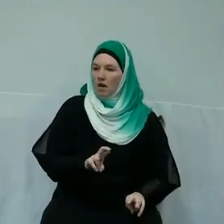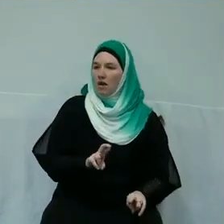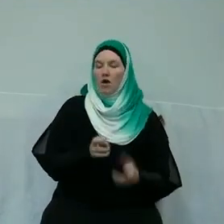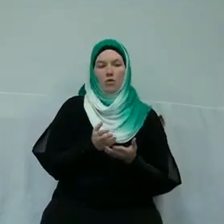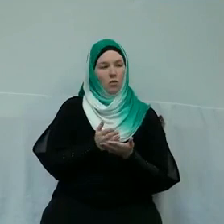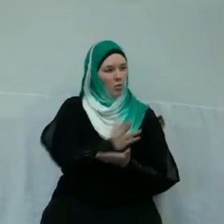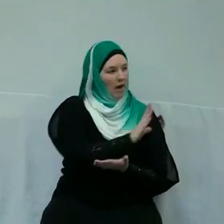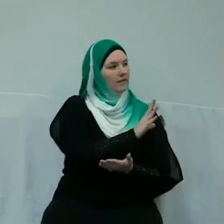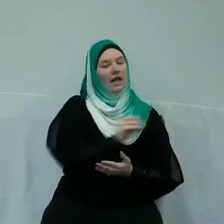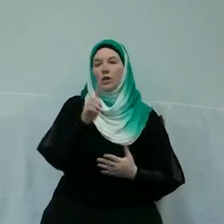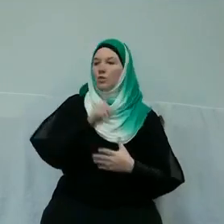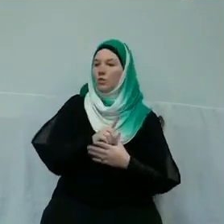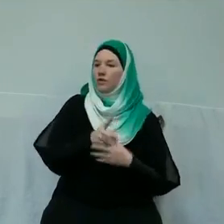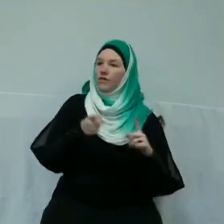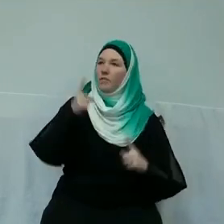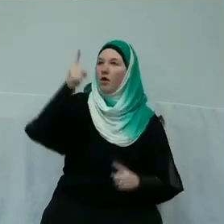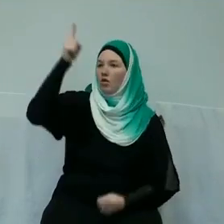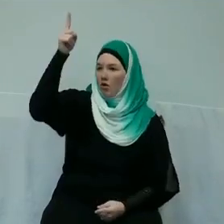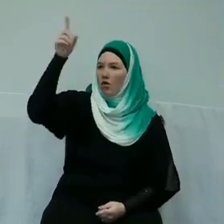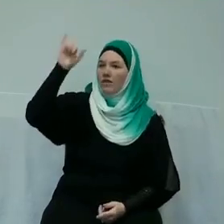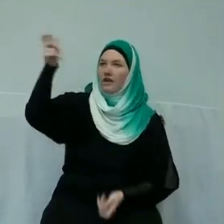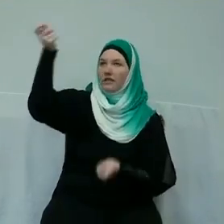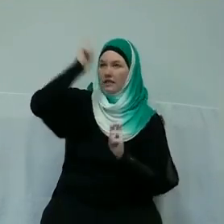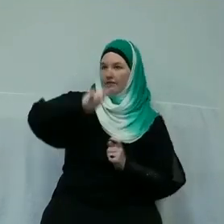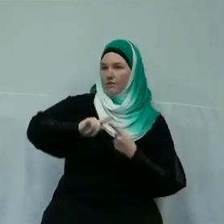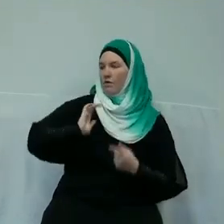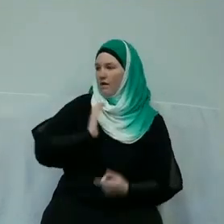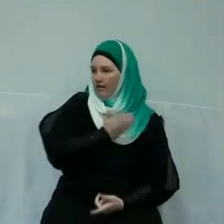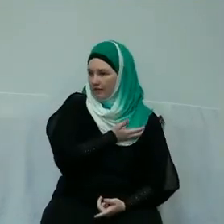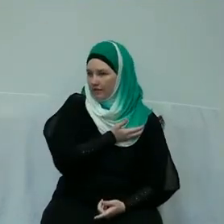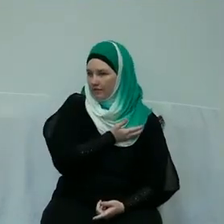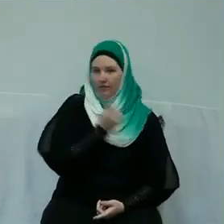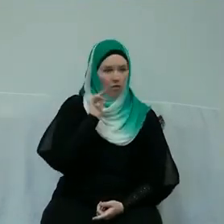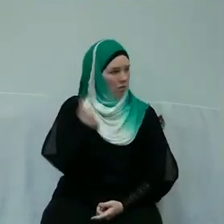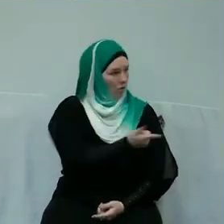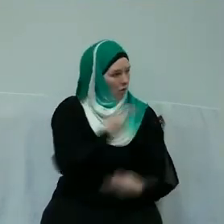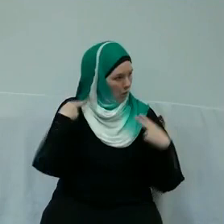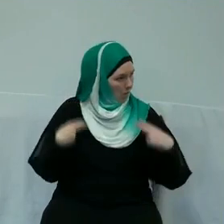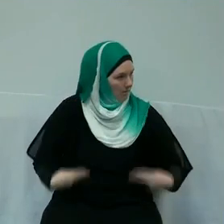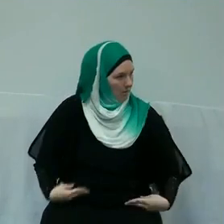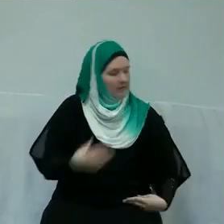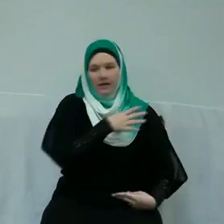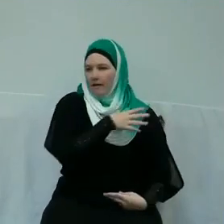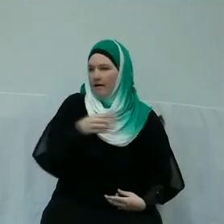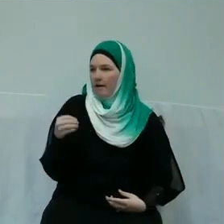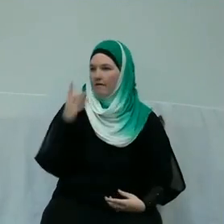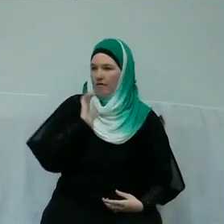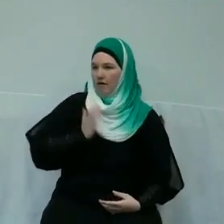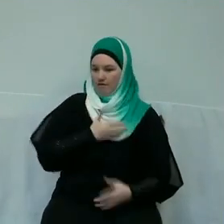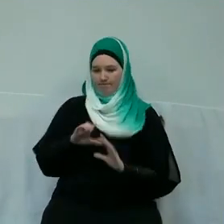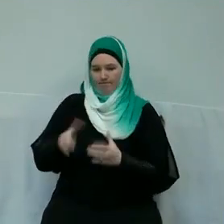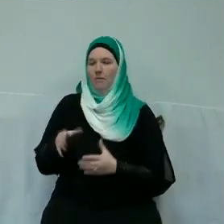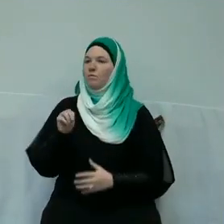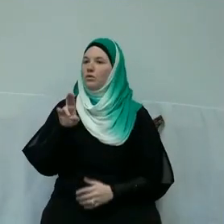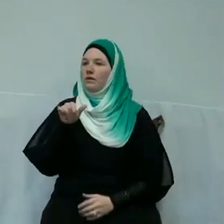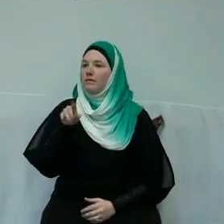and duties that Allah has mandated on us as humans and as Muslims in particular.